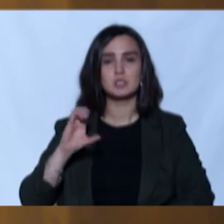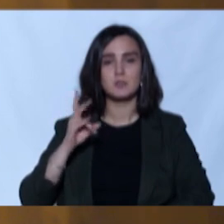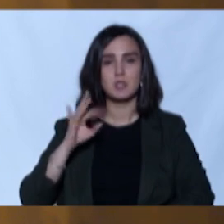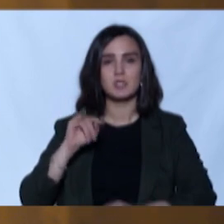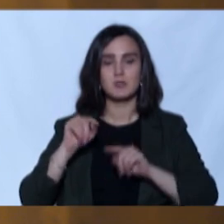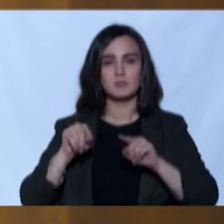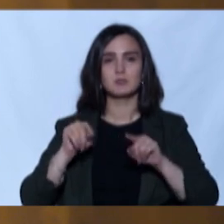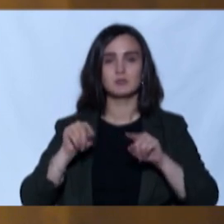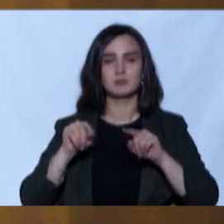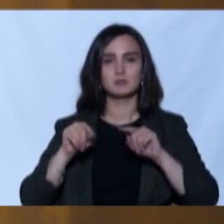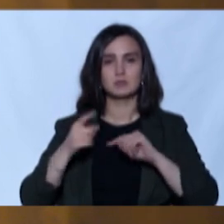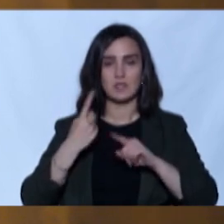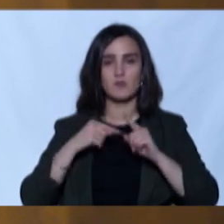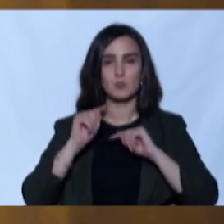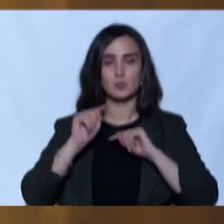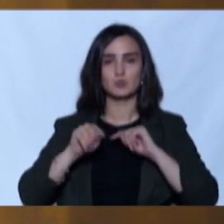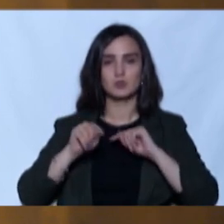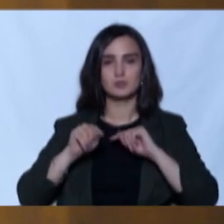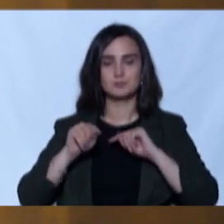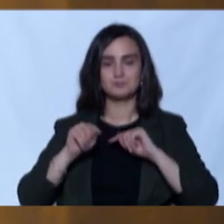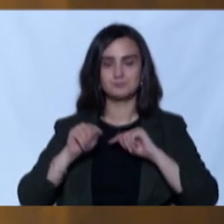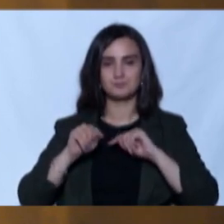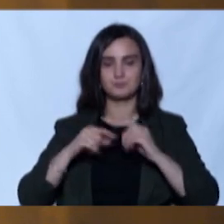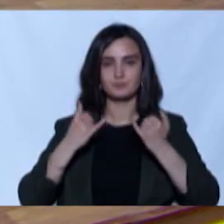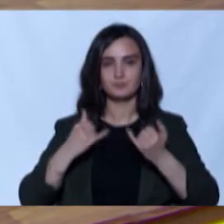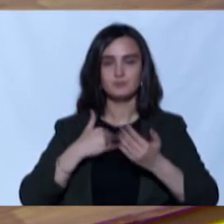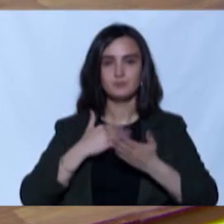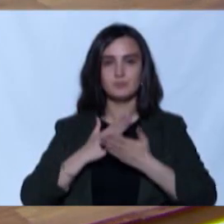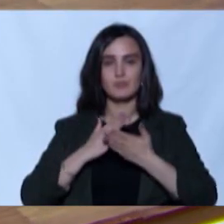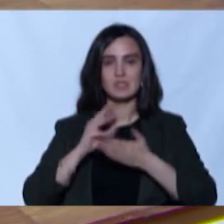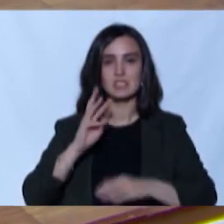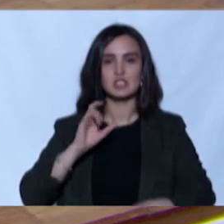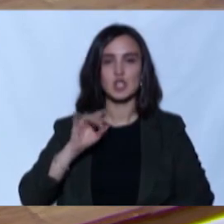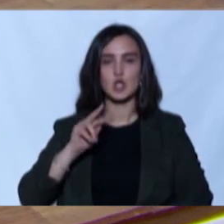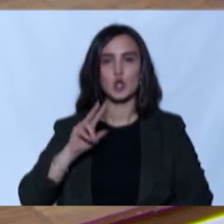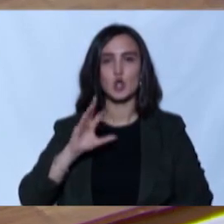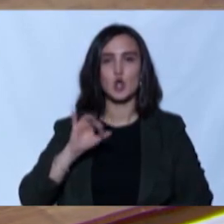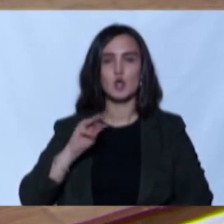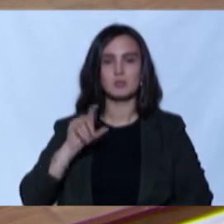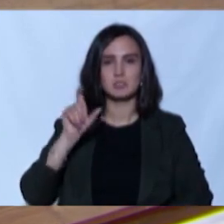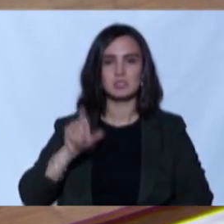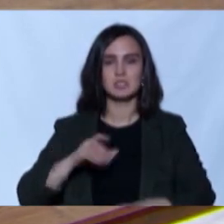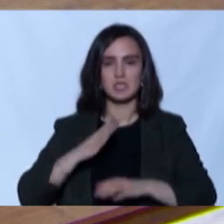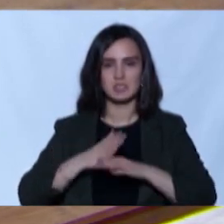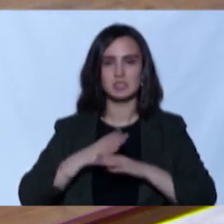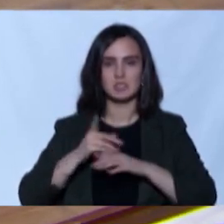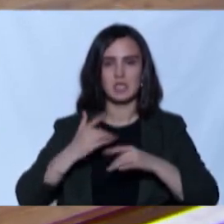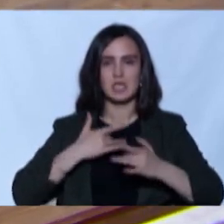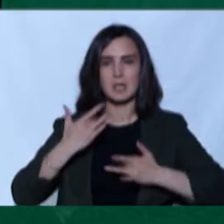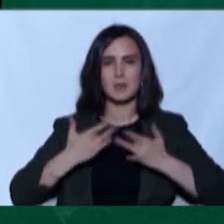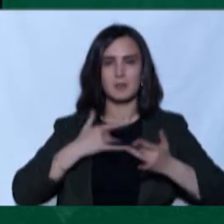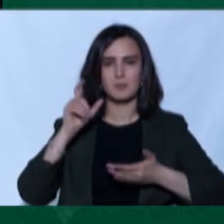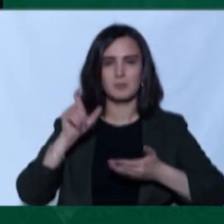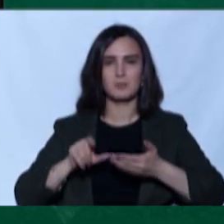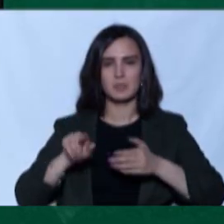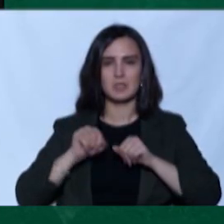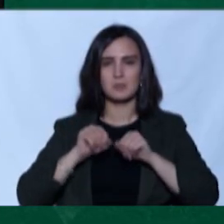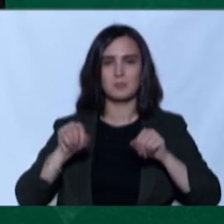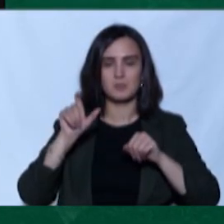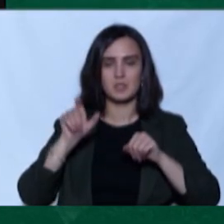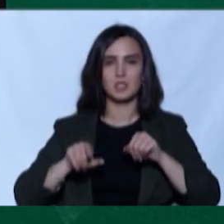taken a turn for the reverse. Now we have a Sherlock Holmes who is a action hero. If you think back to